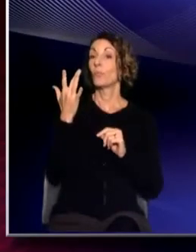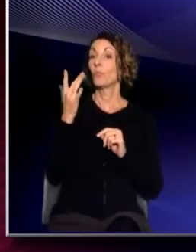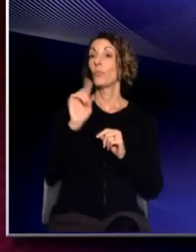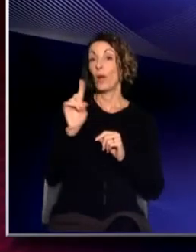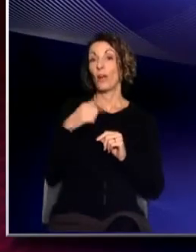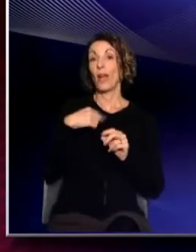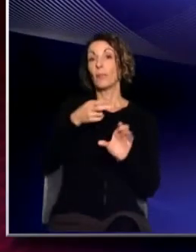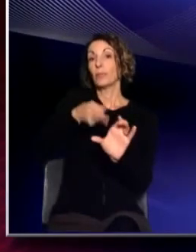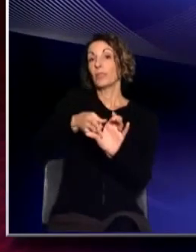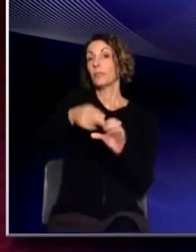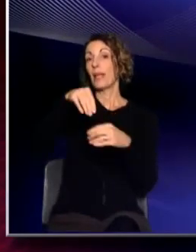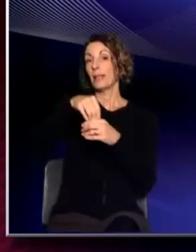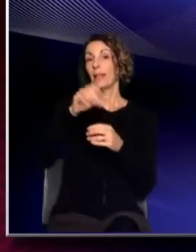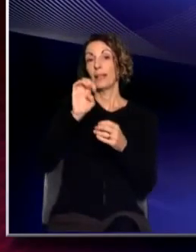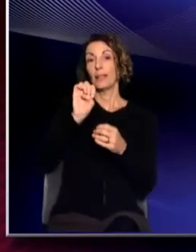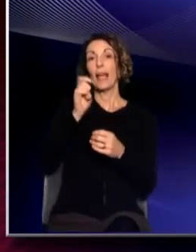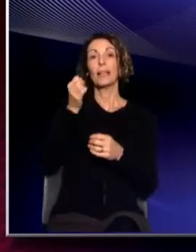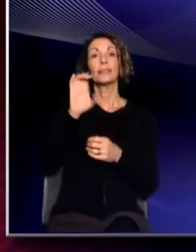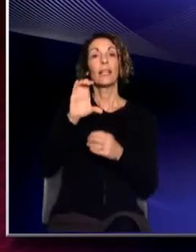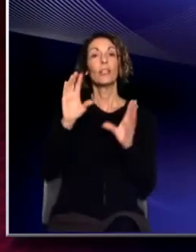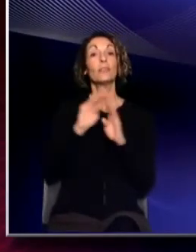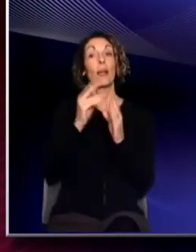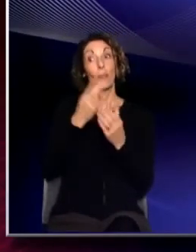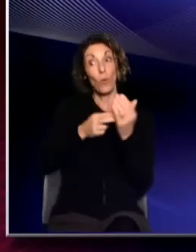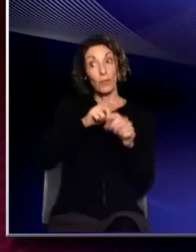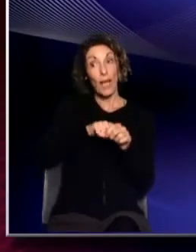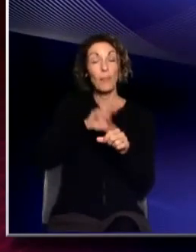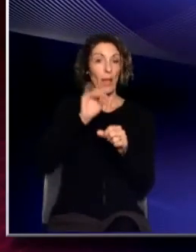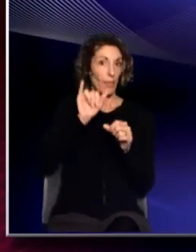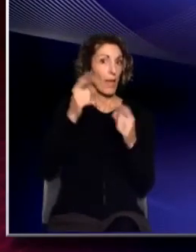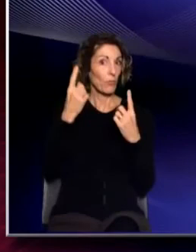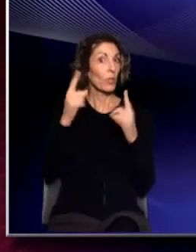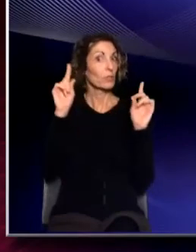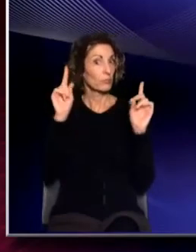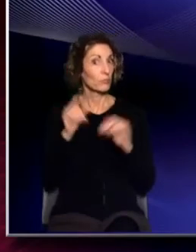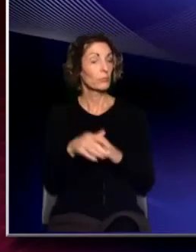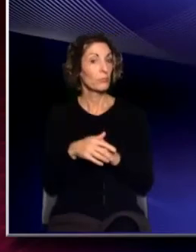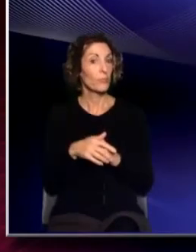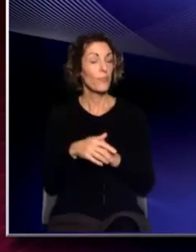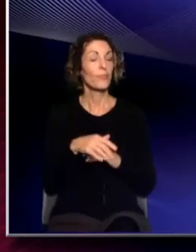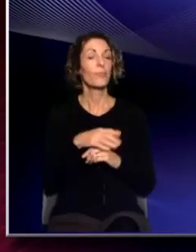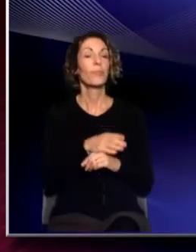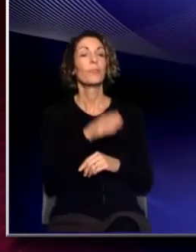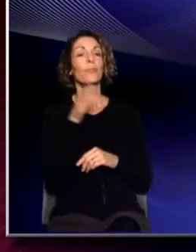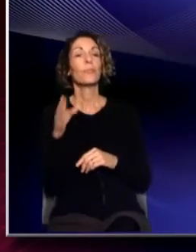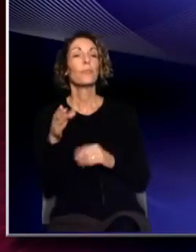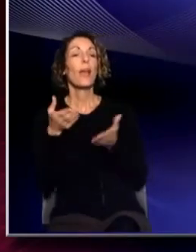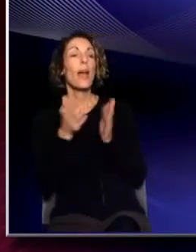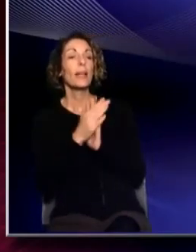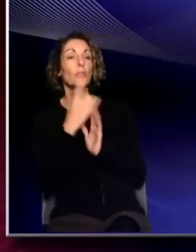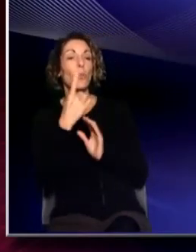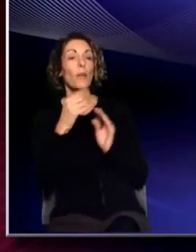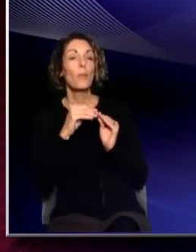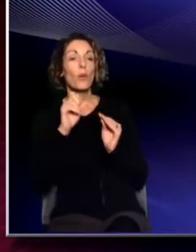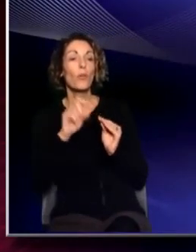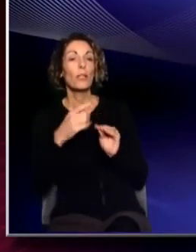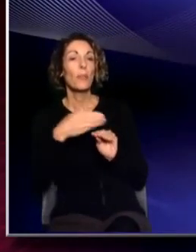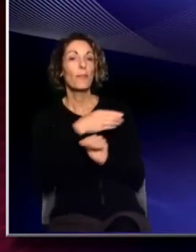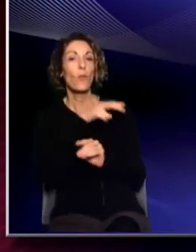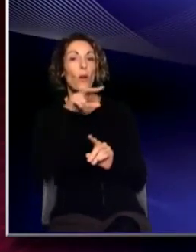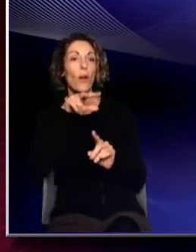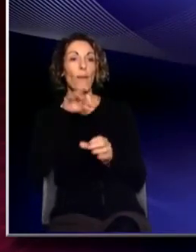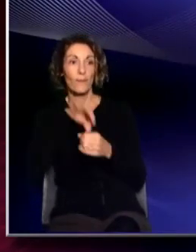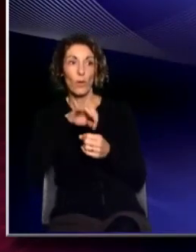executive session both times, and like I said, it worked out well. Ryan, can I ask one more question before we vote to table